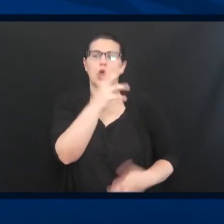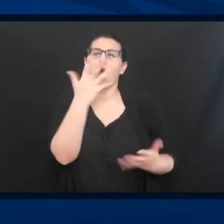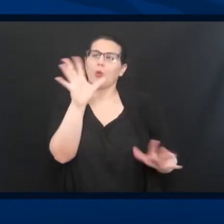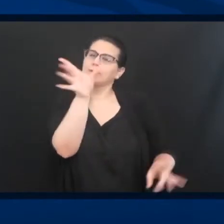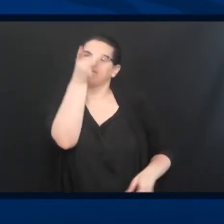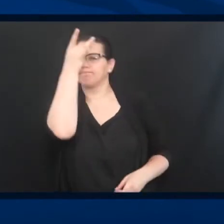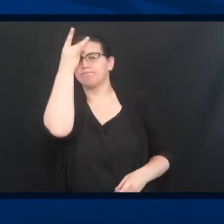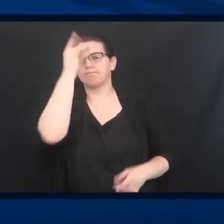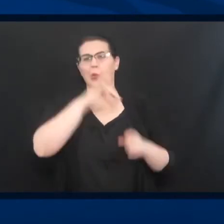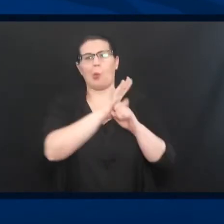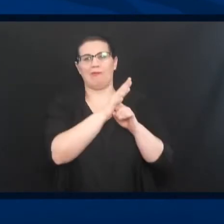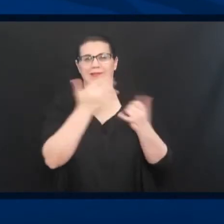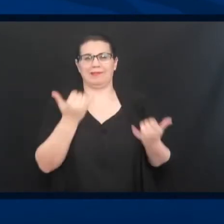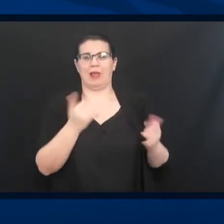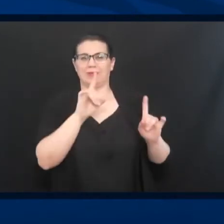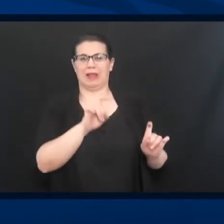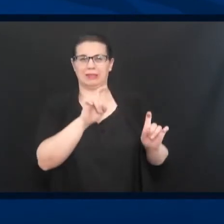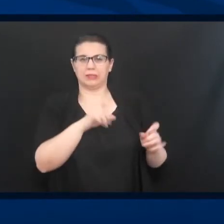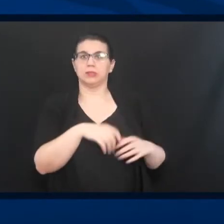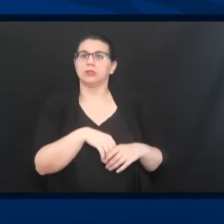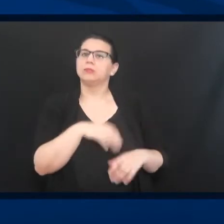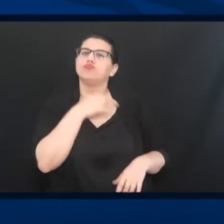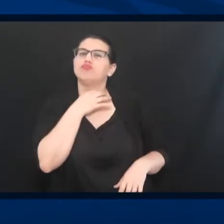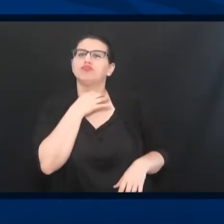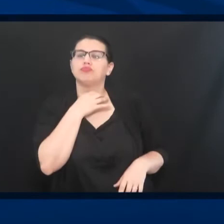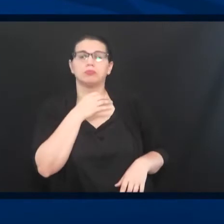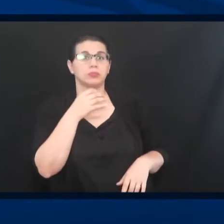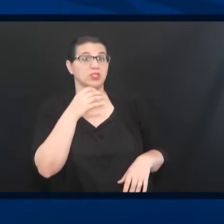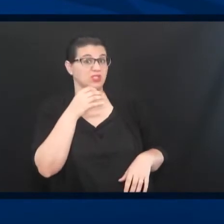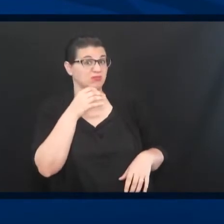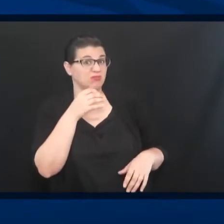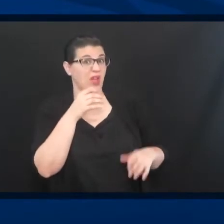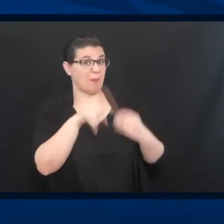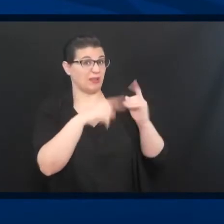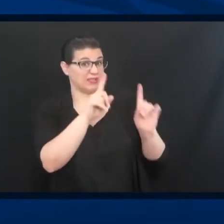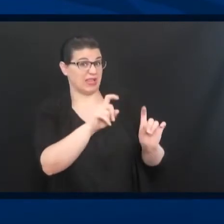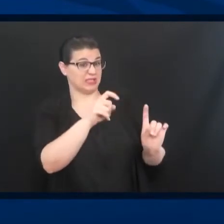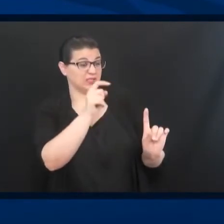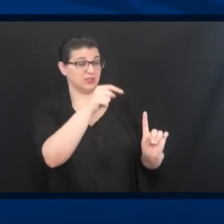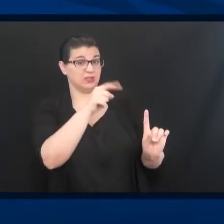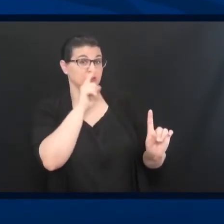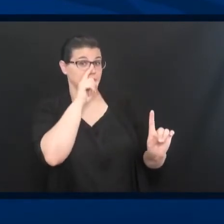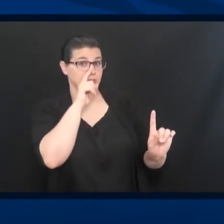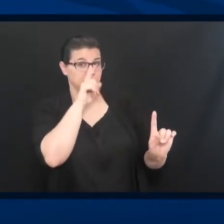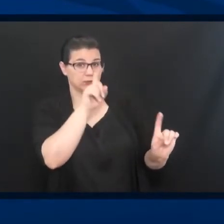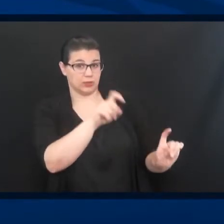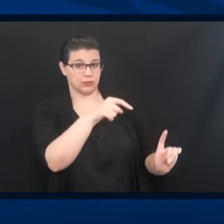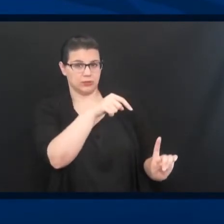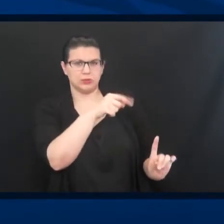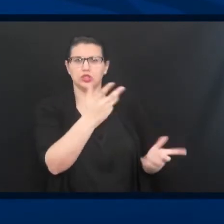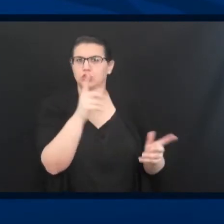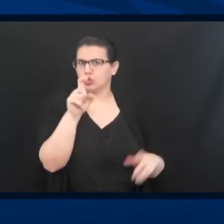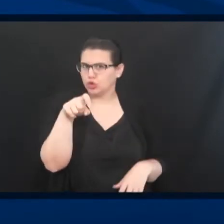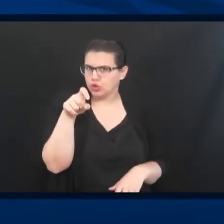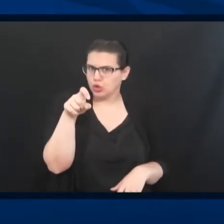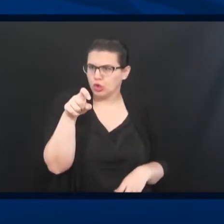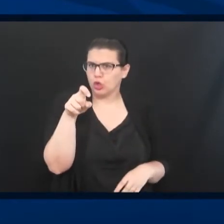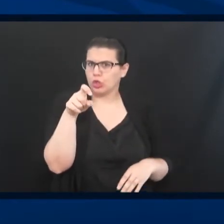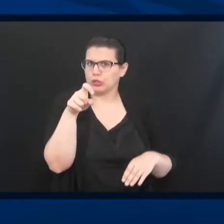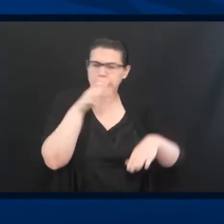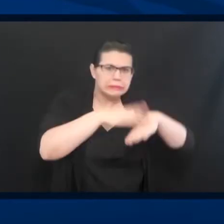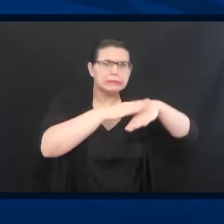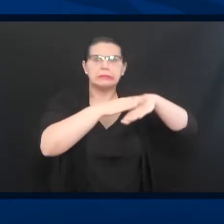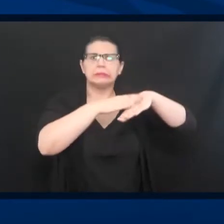question about testing. Should the alarm bell to get tested be the same as it was before you got